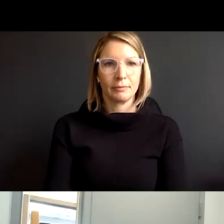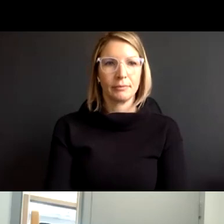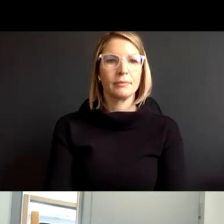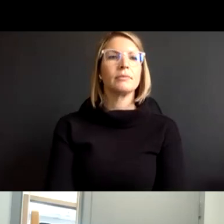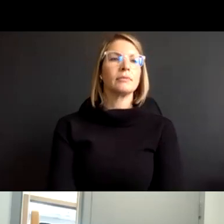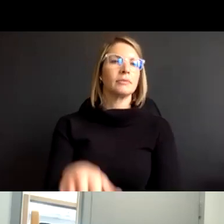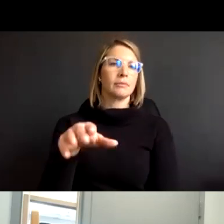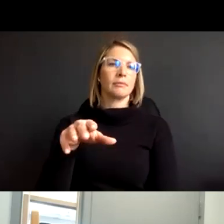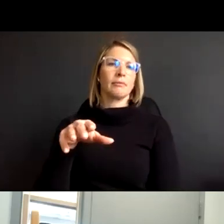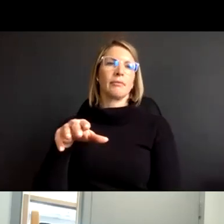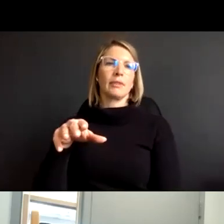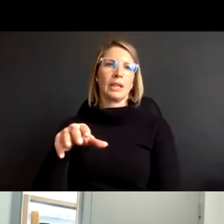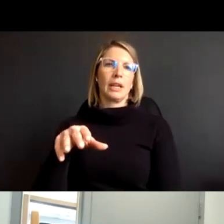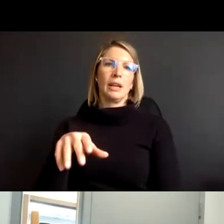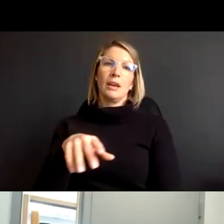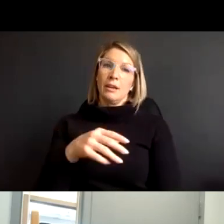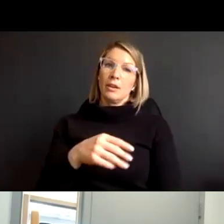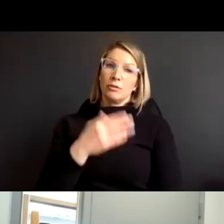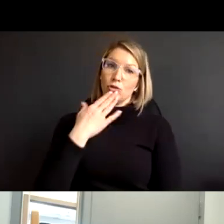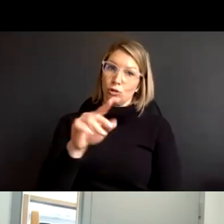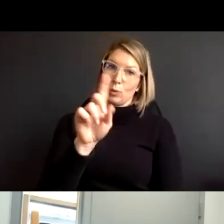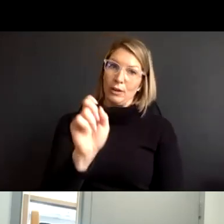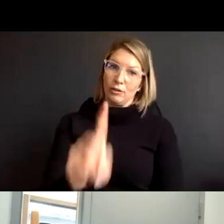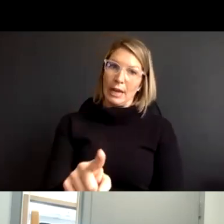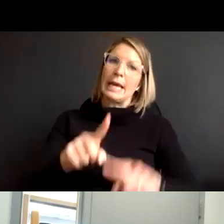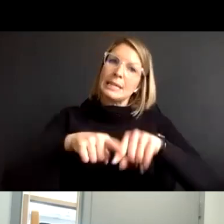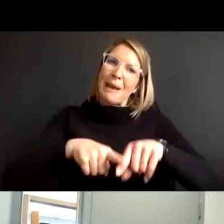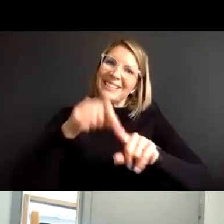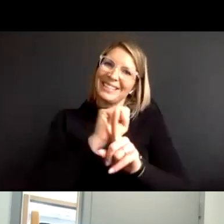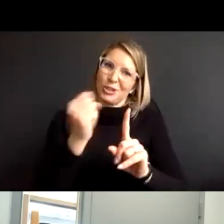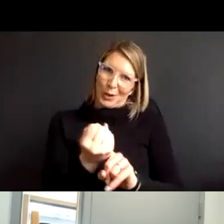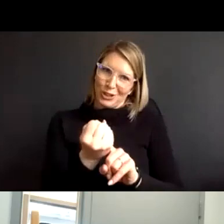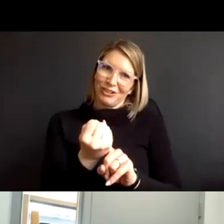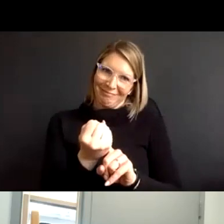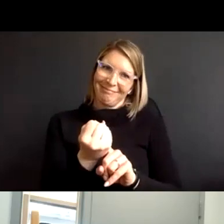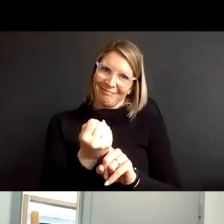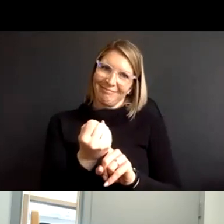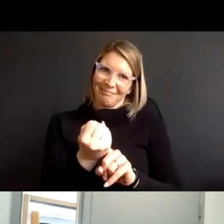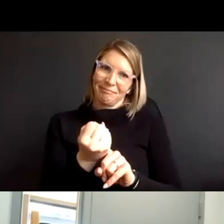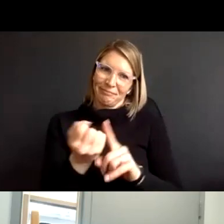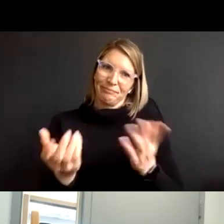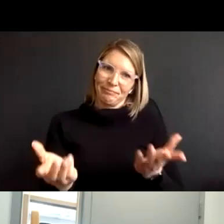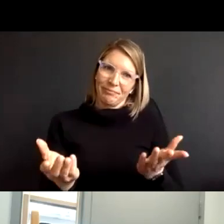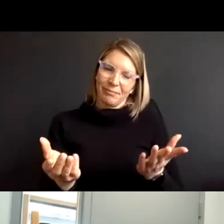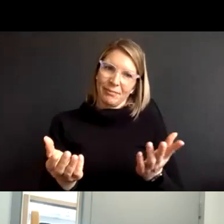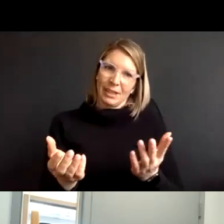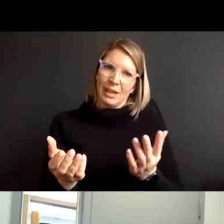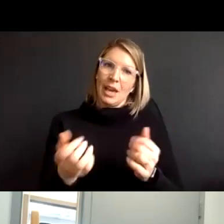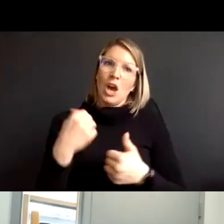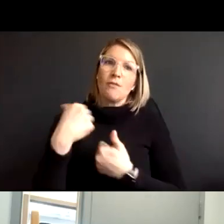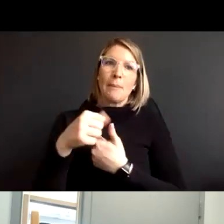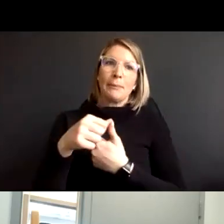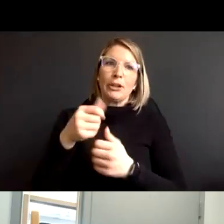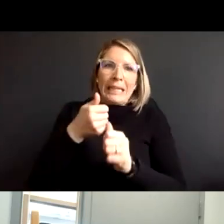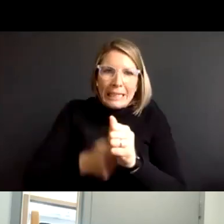is dependent on the situation, and again, the assessment part is carried out in the regions by the staff